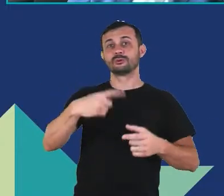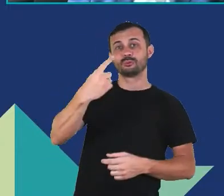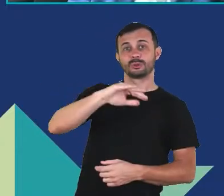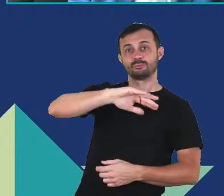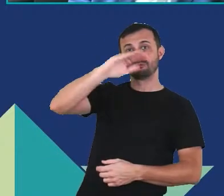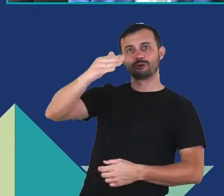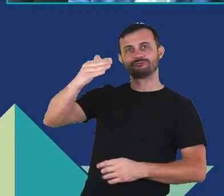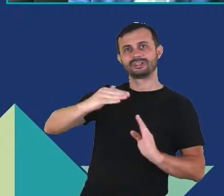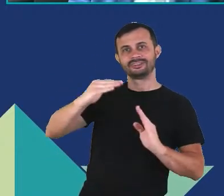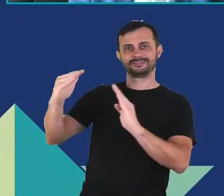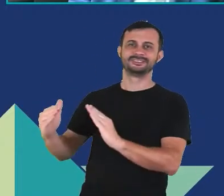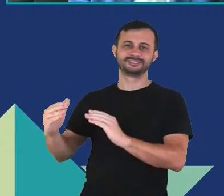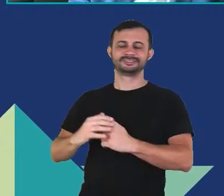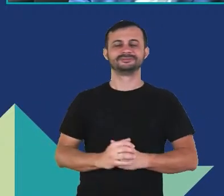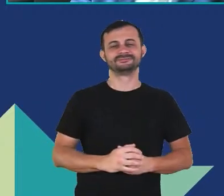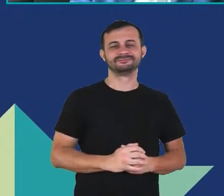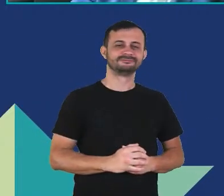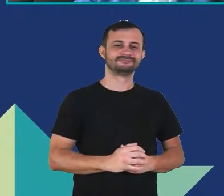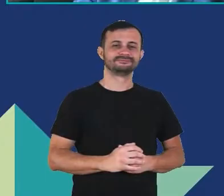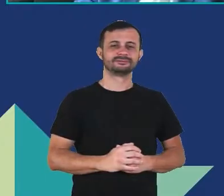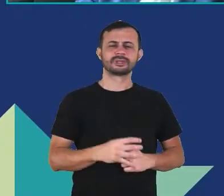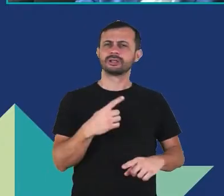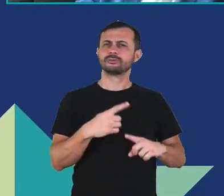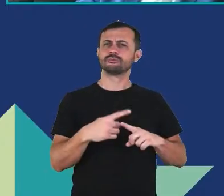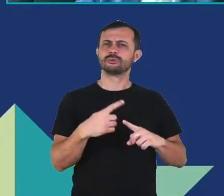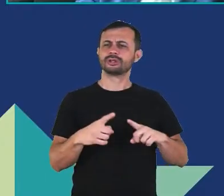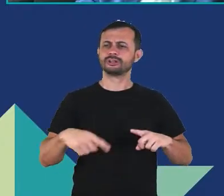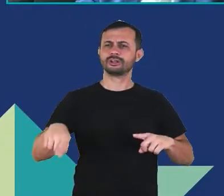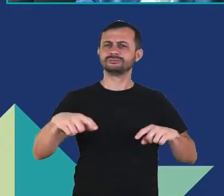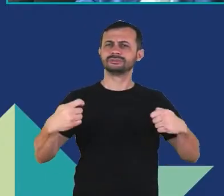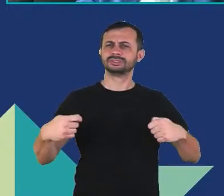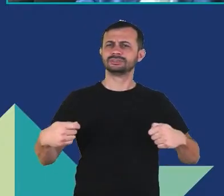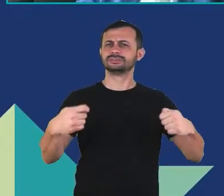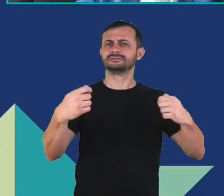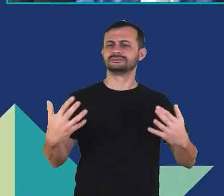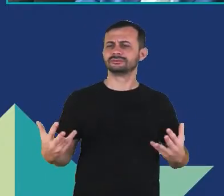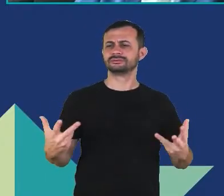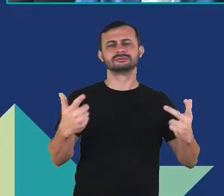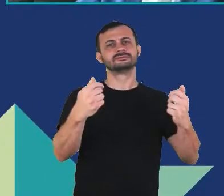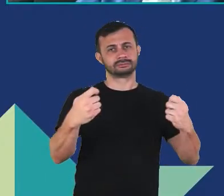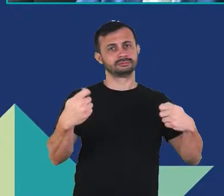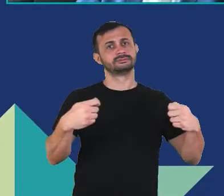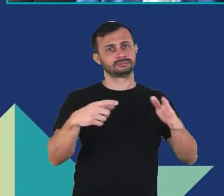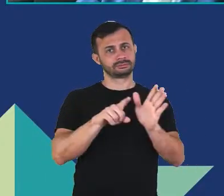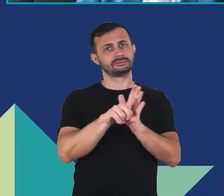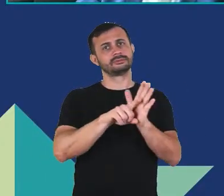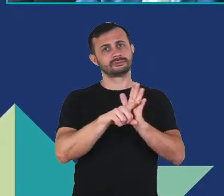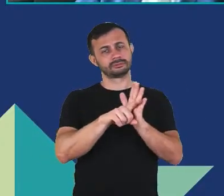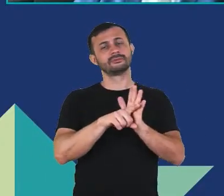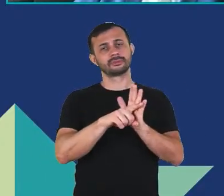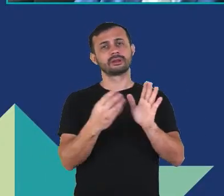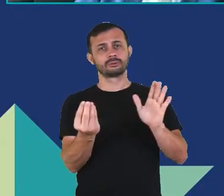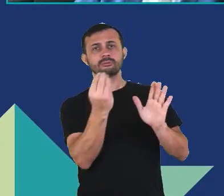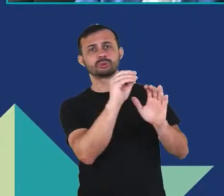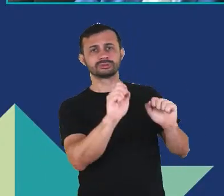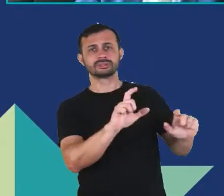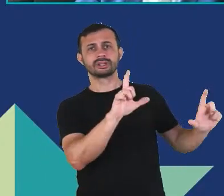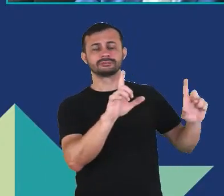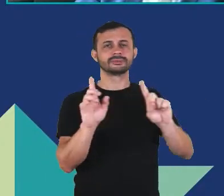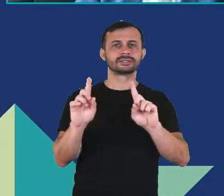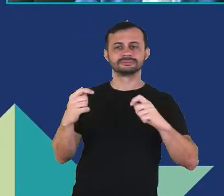Why do we need all this? Definitely, there's a lot of questions here that I put on the slides, but we need to think from